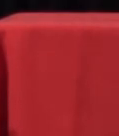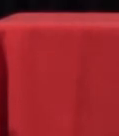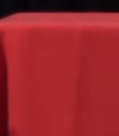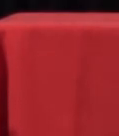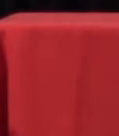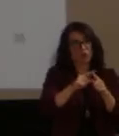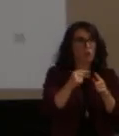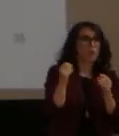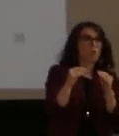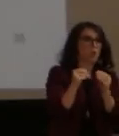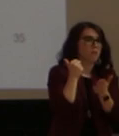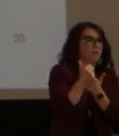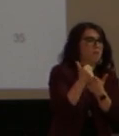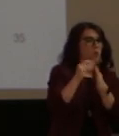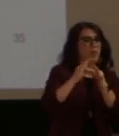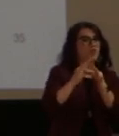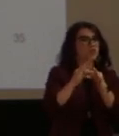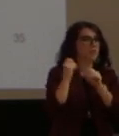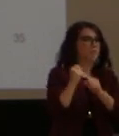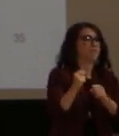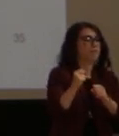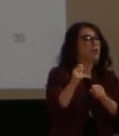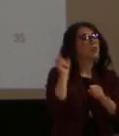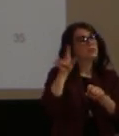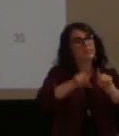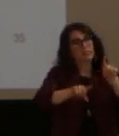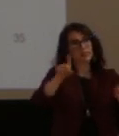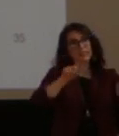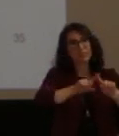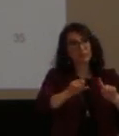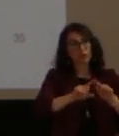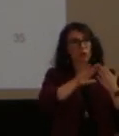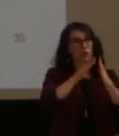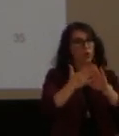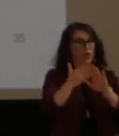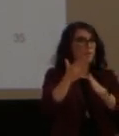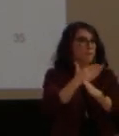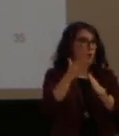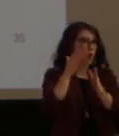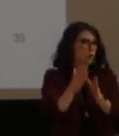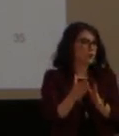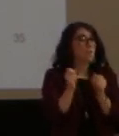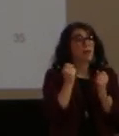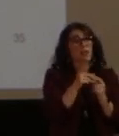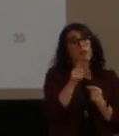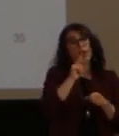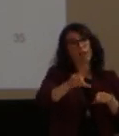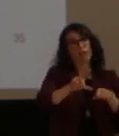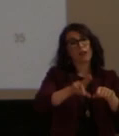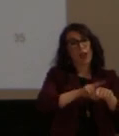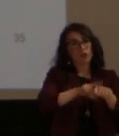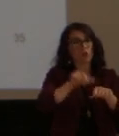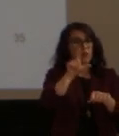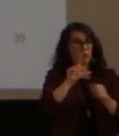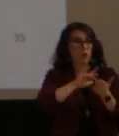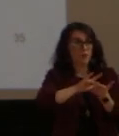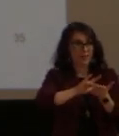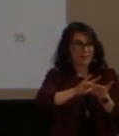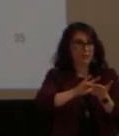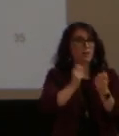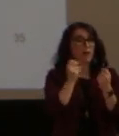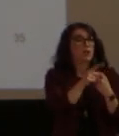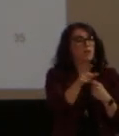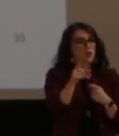slide includes all of the different community partners, and many of them, like the National Library of Medicine,